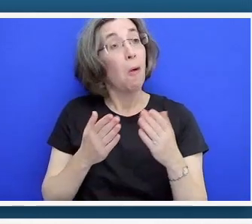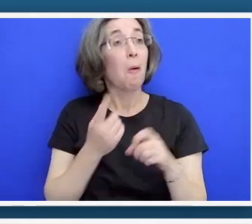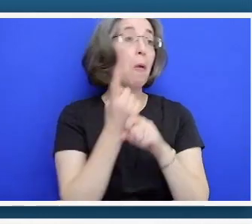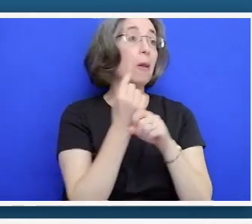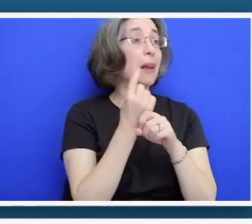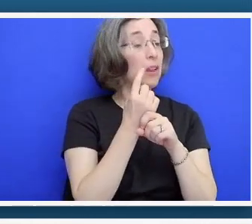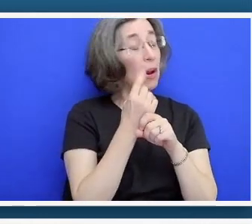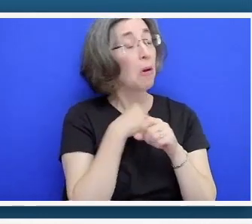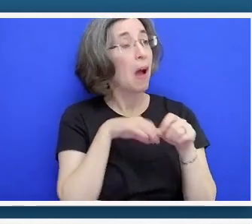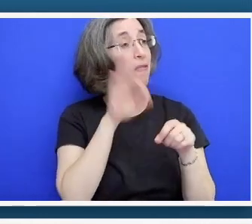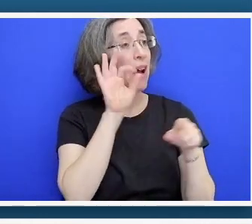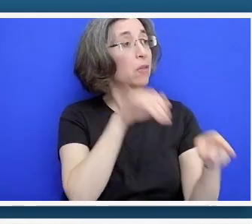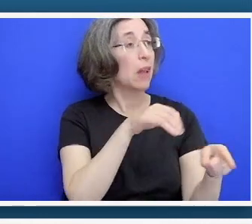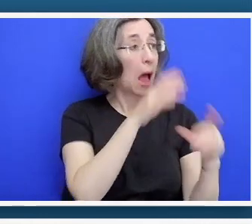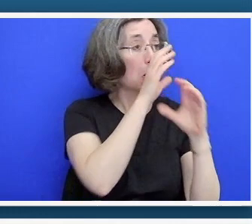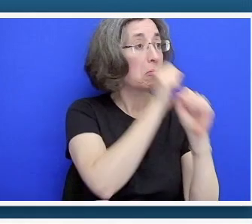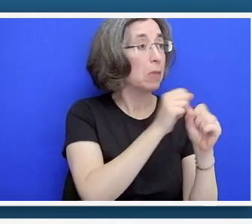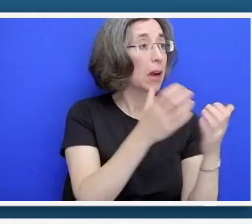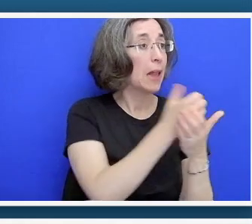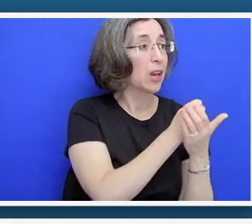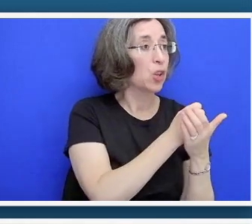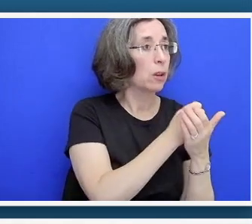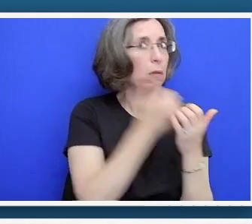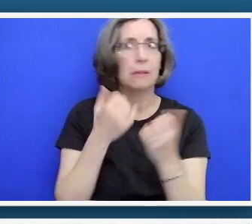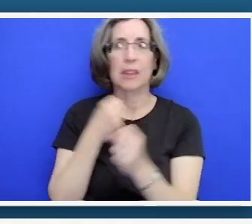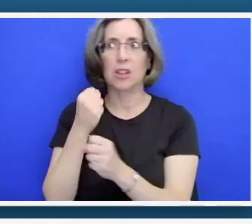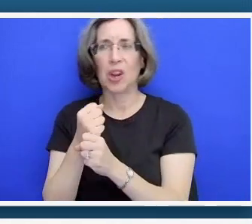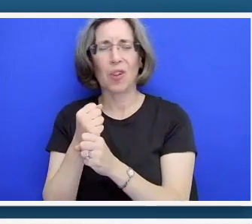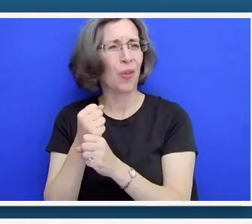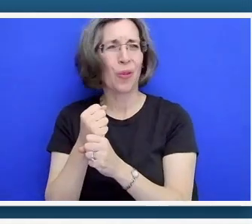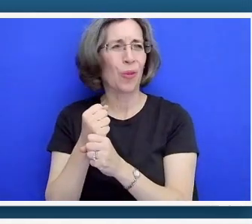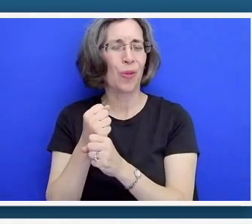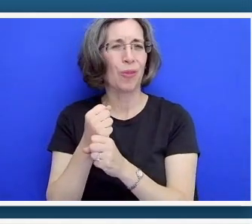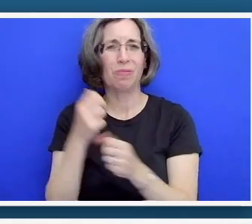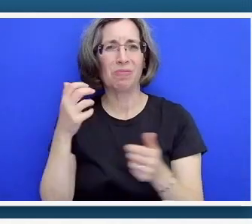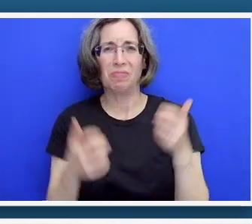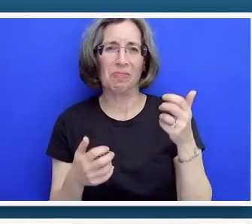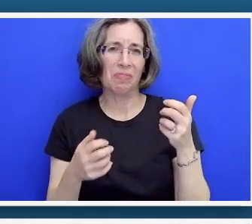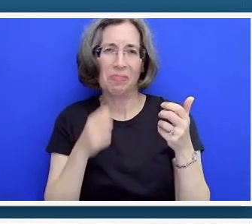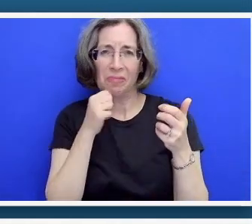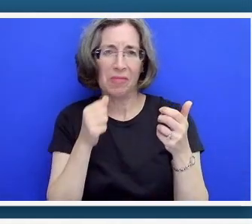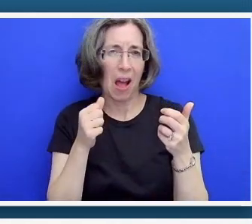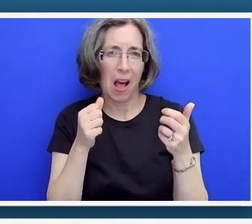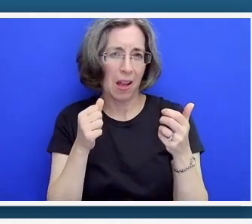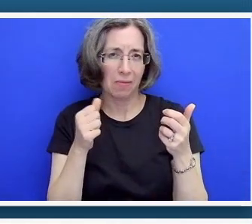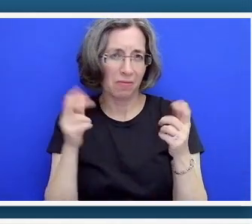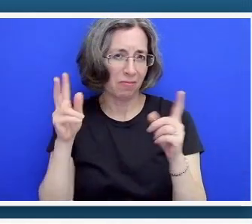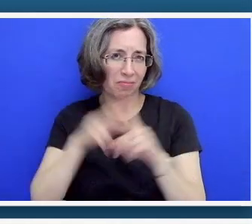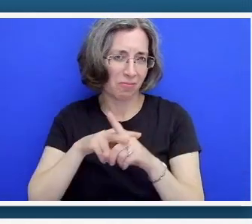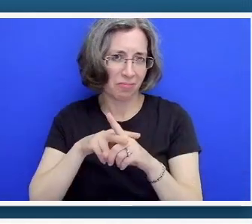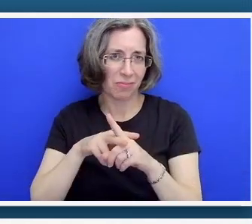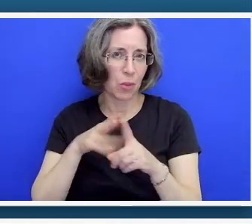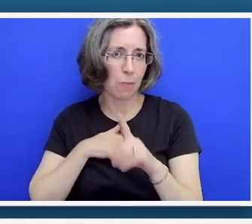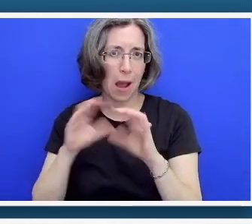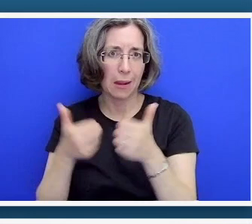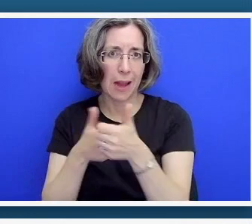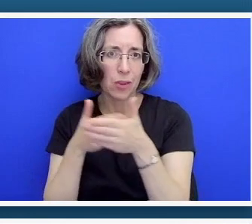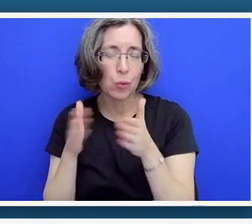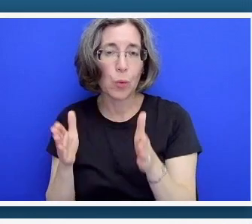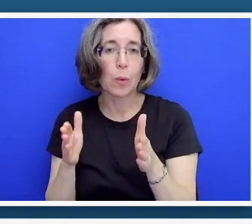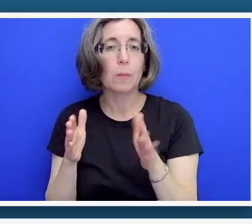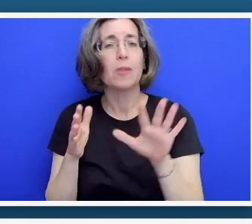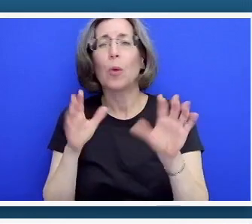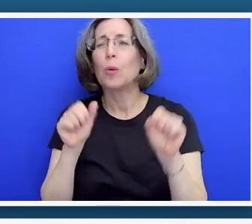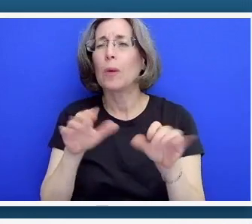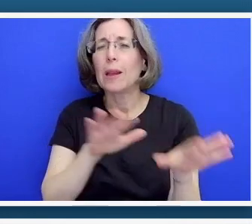year. So take your time and give yourself the space and grace to build it to what you want it to be. You don't have to publish